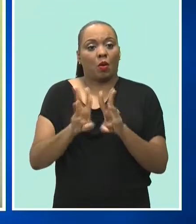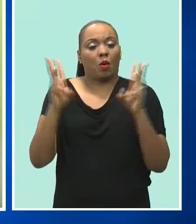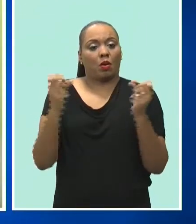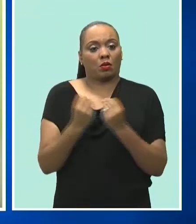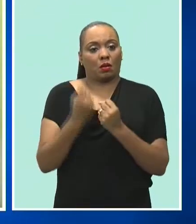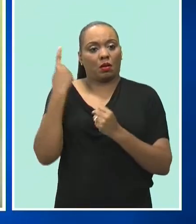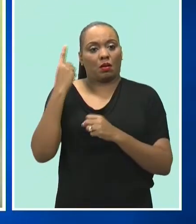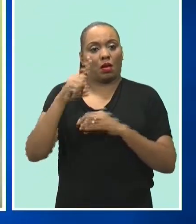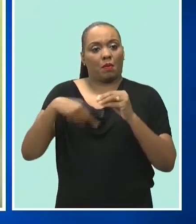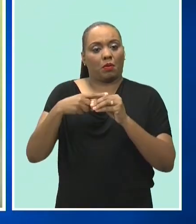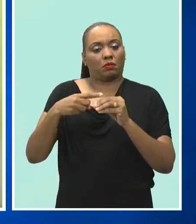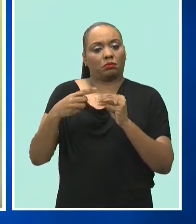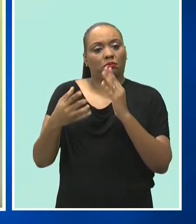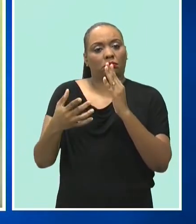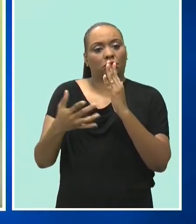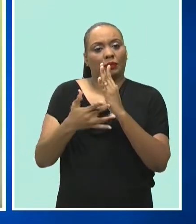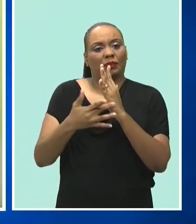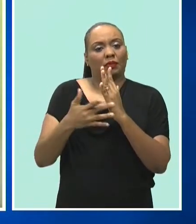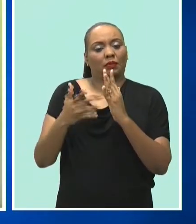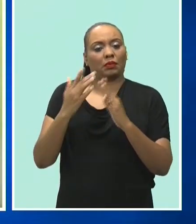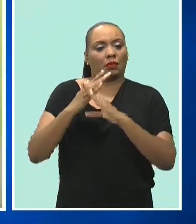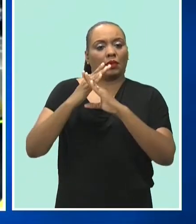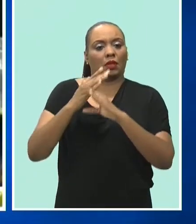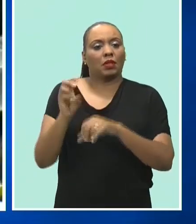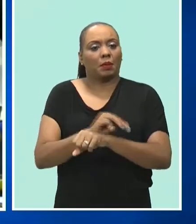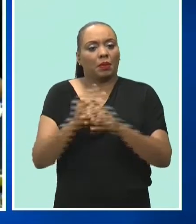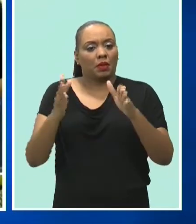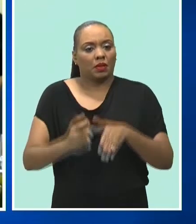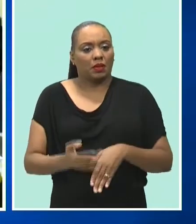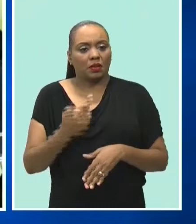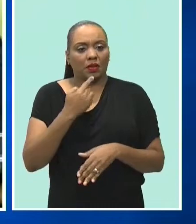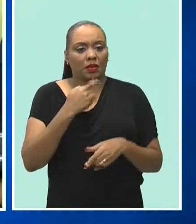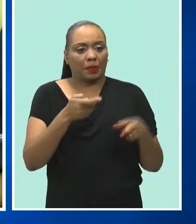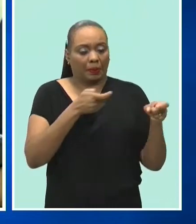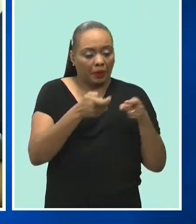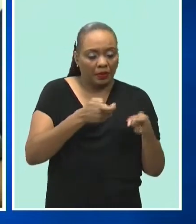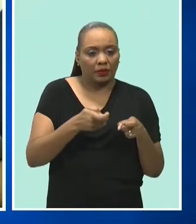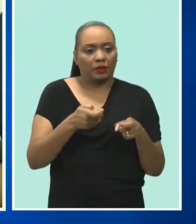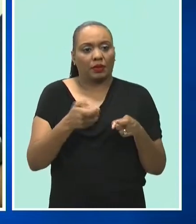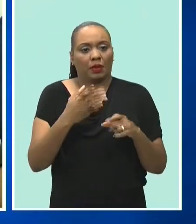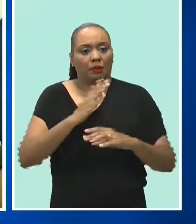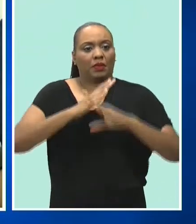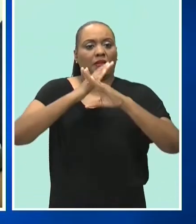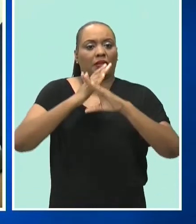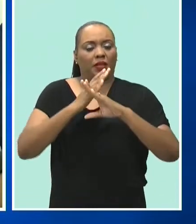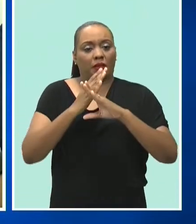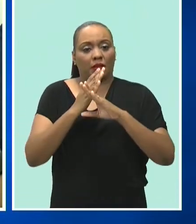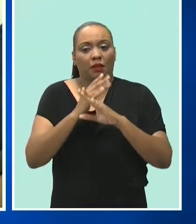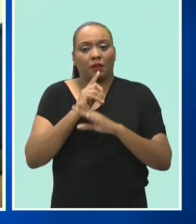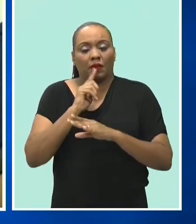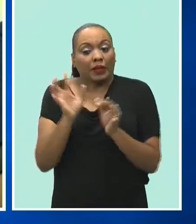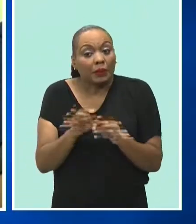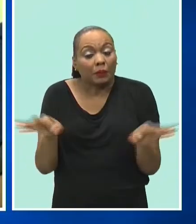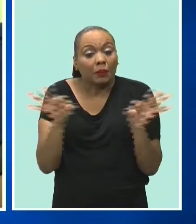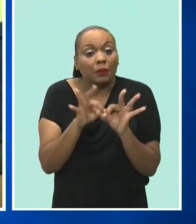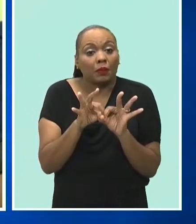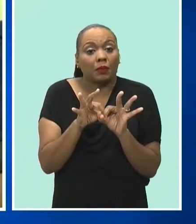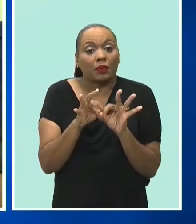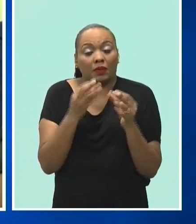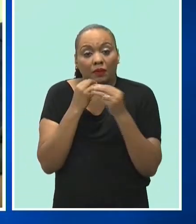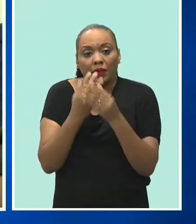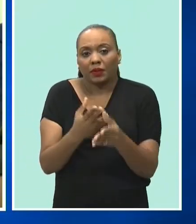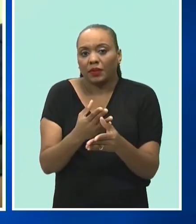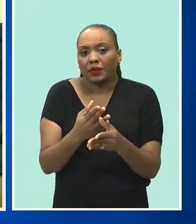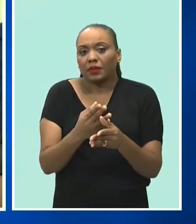workshop, Minister in the Ministry of Foreign Trade, Sandra Husbands, says managing and protecting this sensitive information is paramount. You